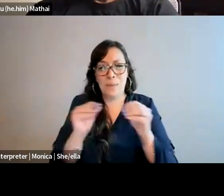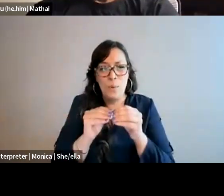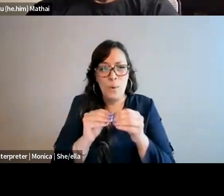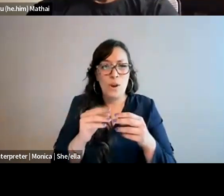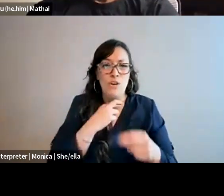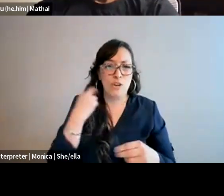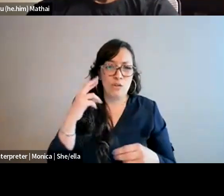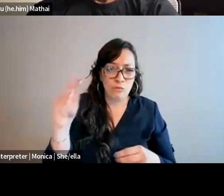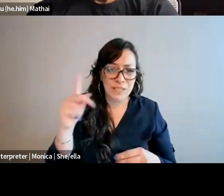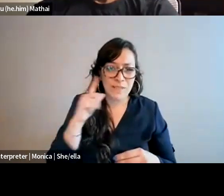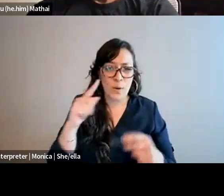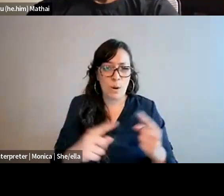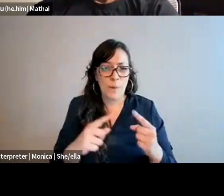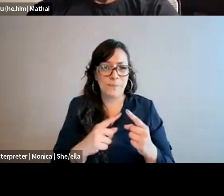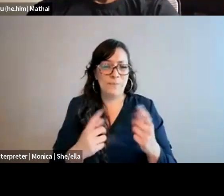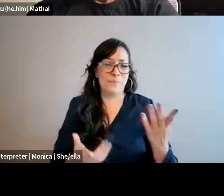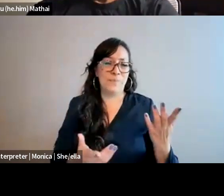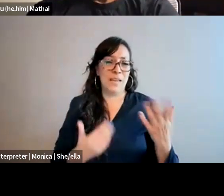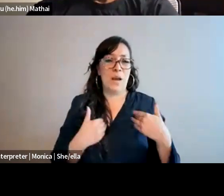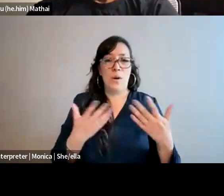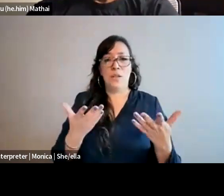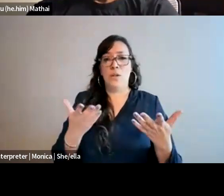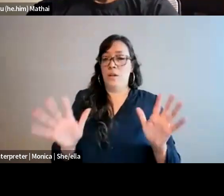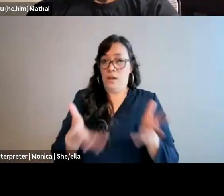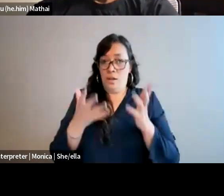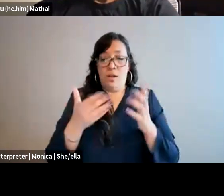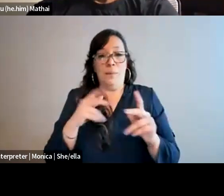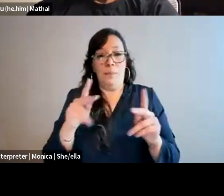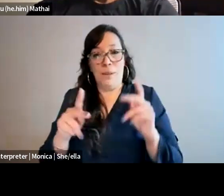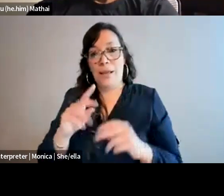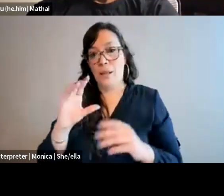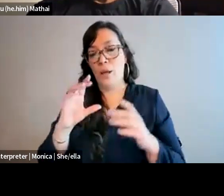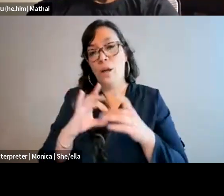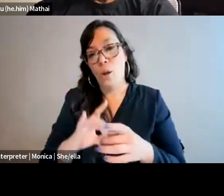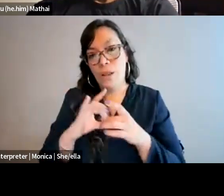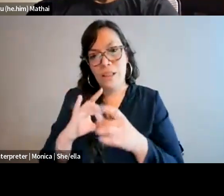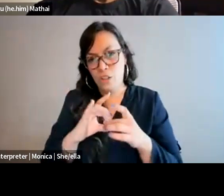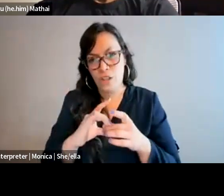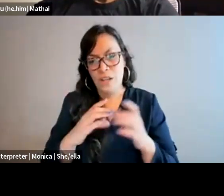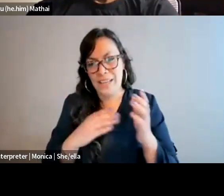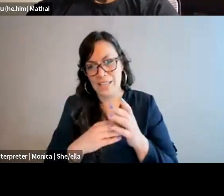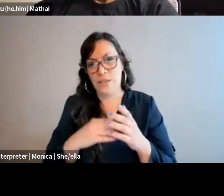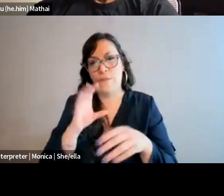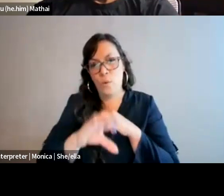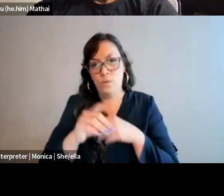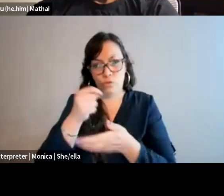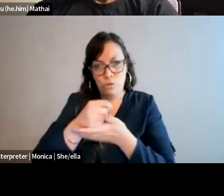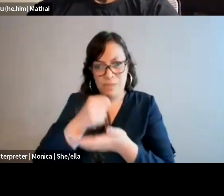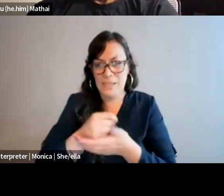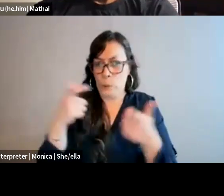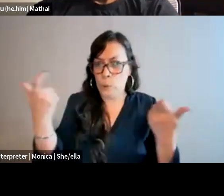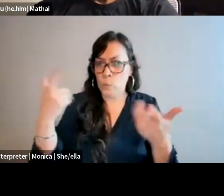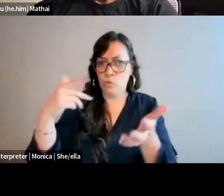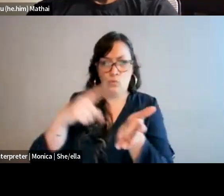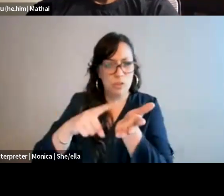harm, right? And I wanna uplift my colleagues at the Coalition Against Forced Treatment. They did this huge research study to